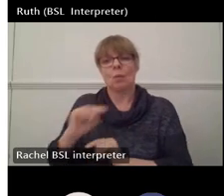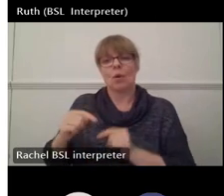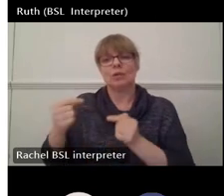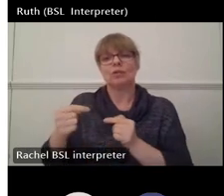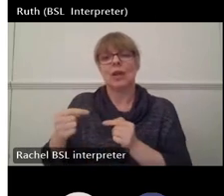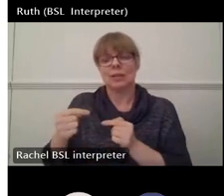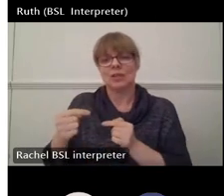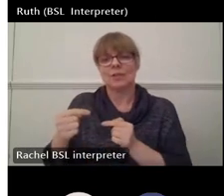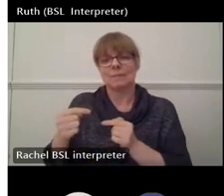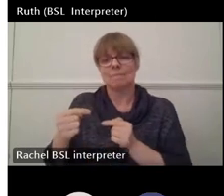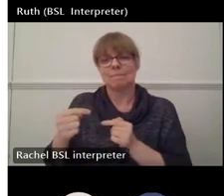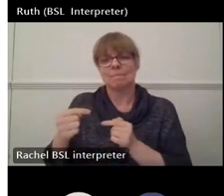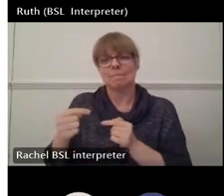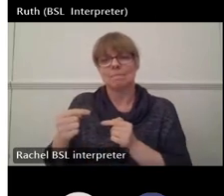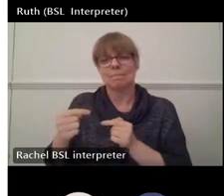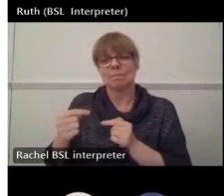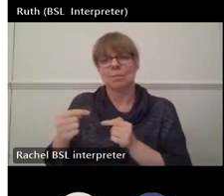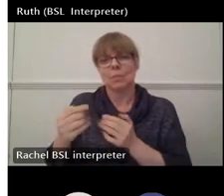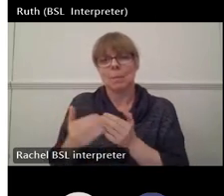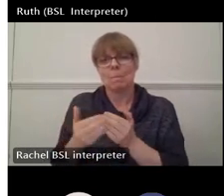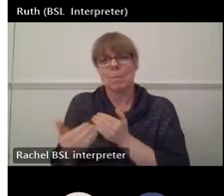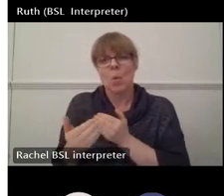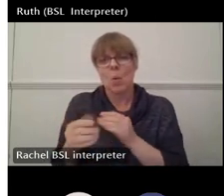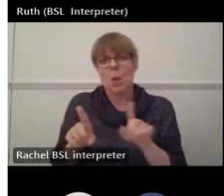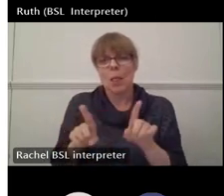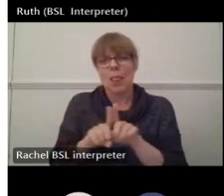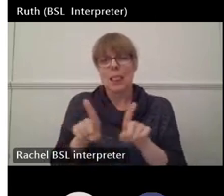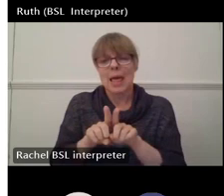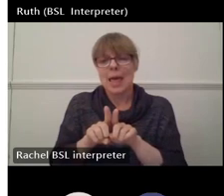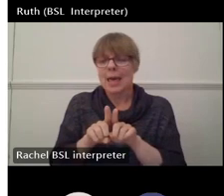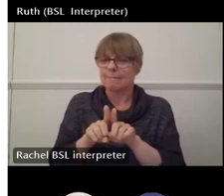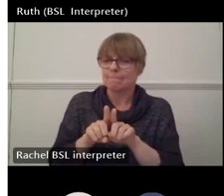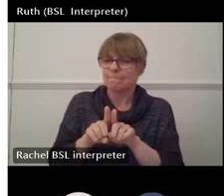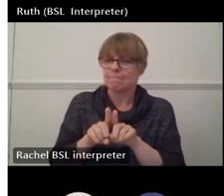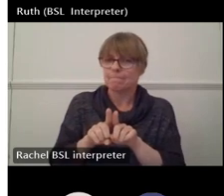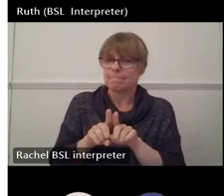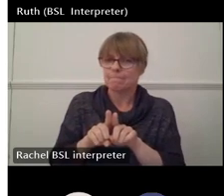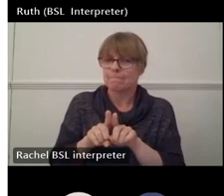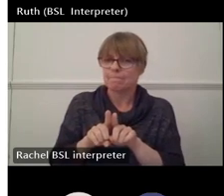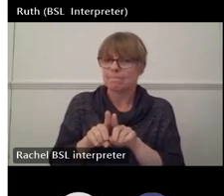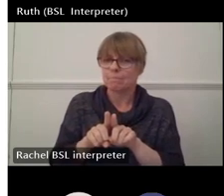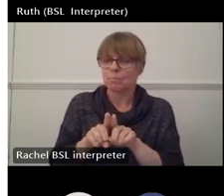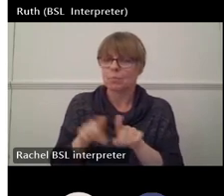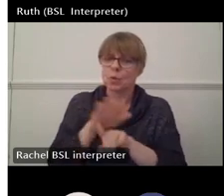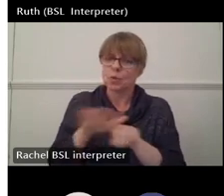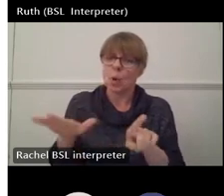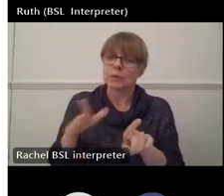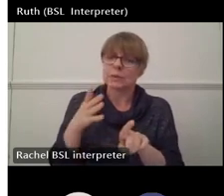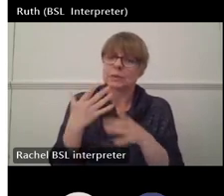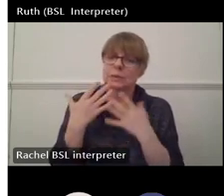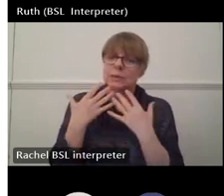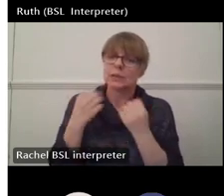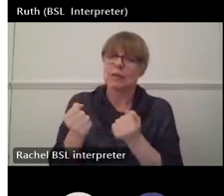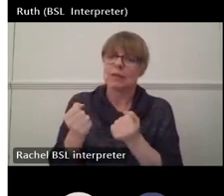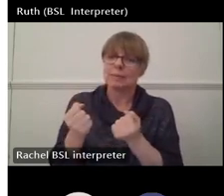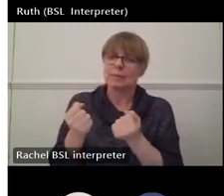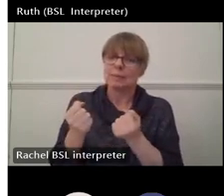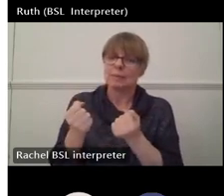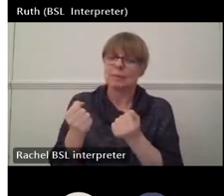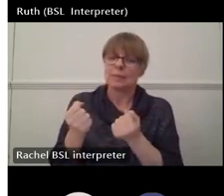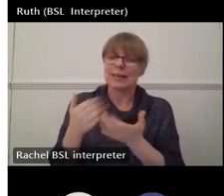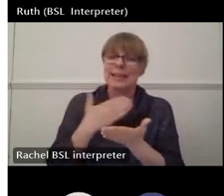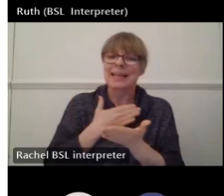are faced, is more of not maybe having the clarity on what is